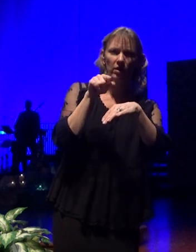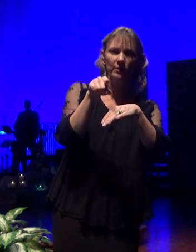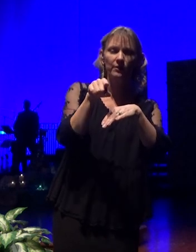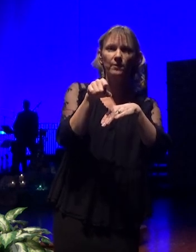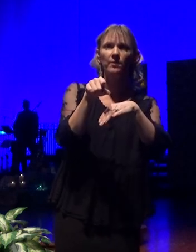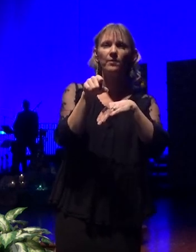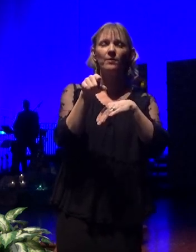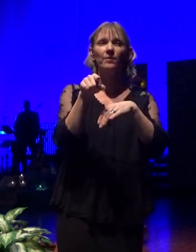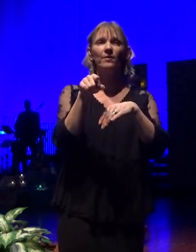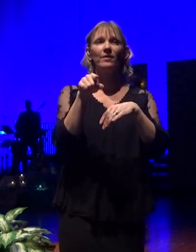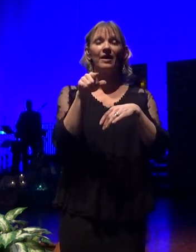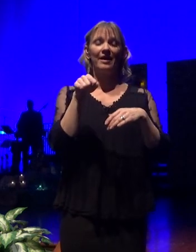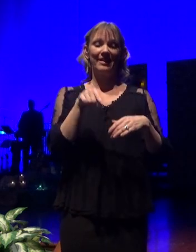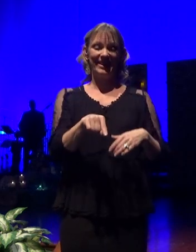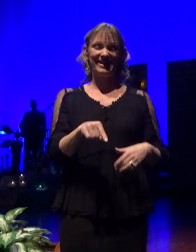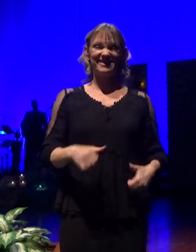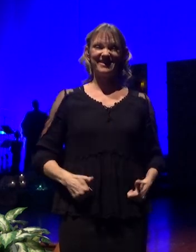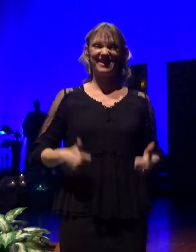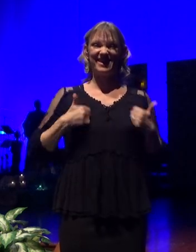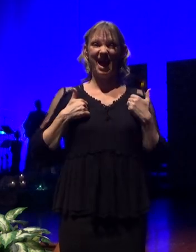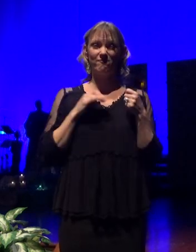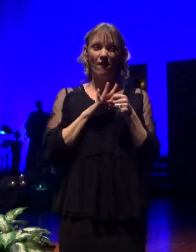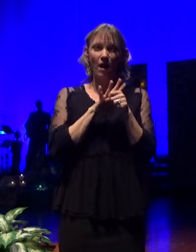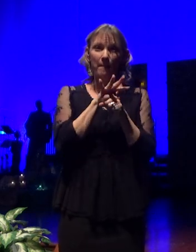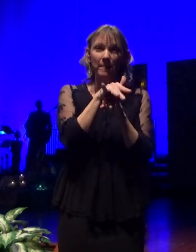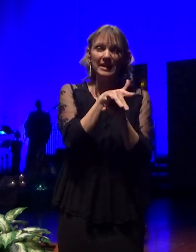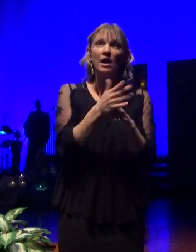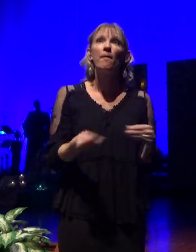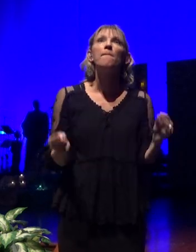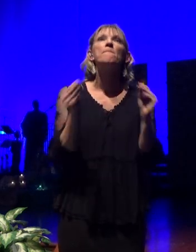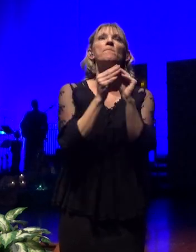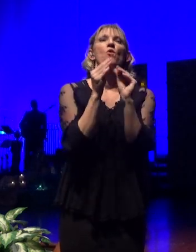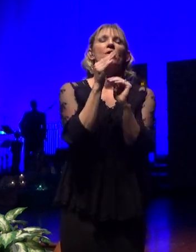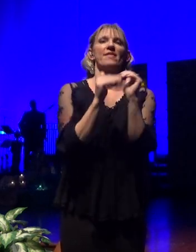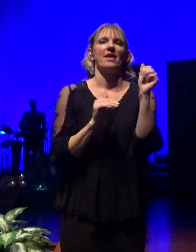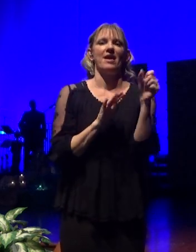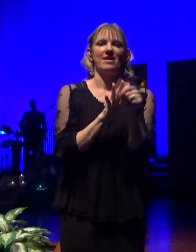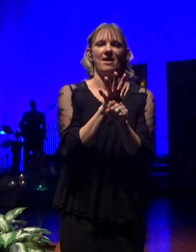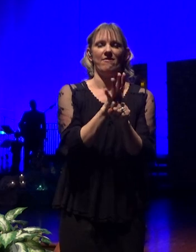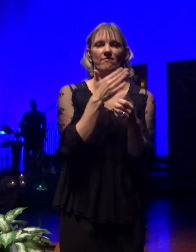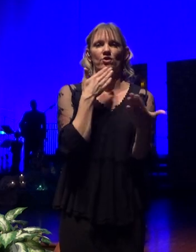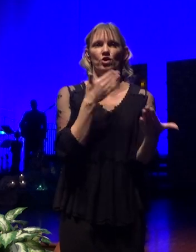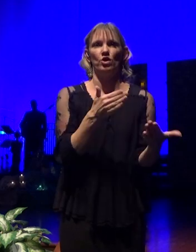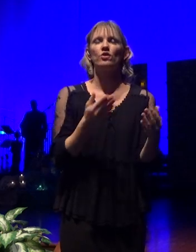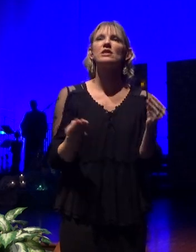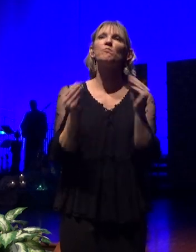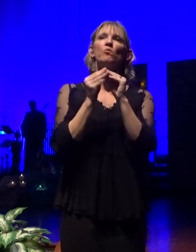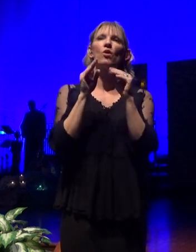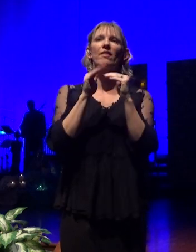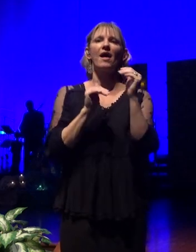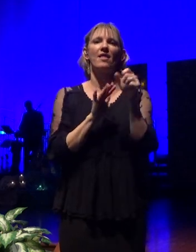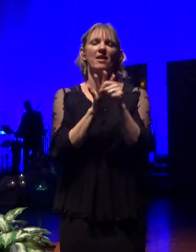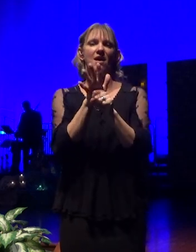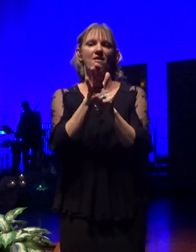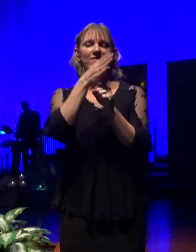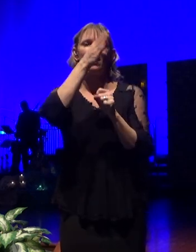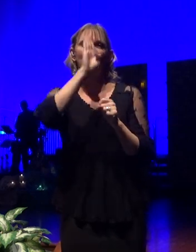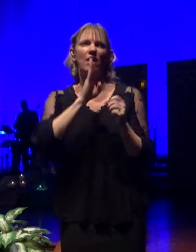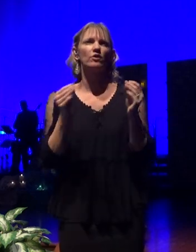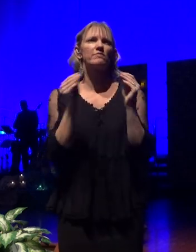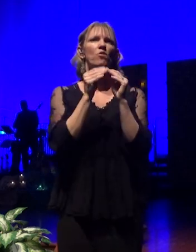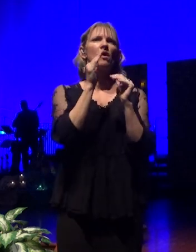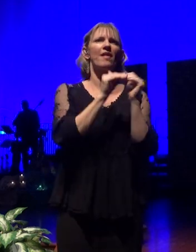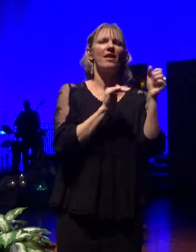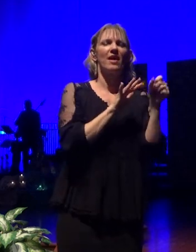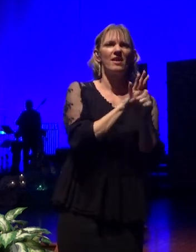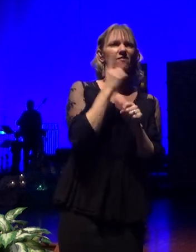This is a life of abundance. There is more than enough good. There is more than enough God. There is more than enough for